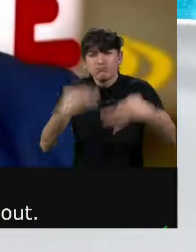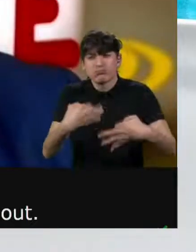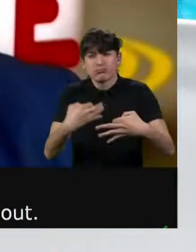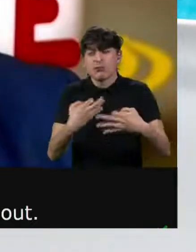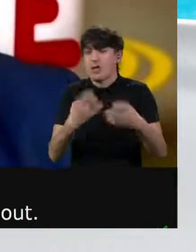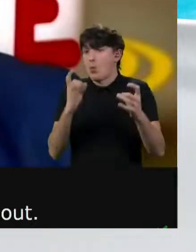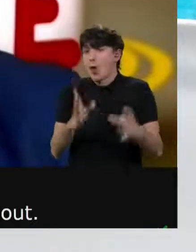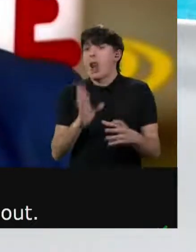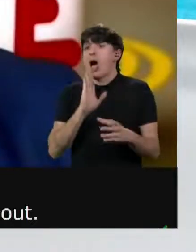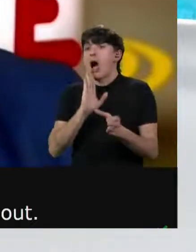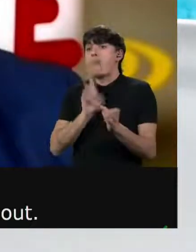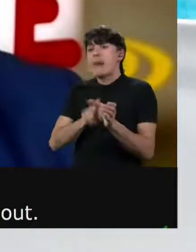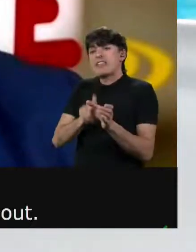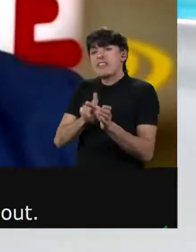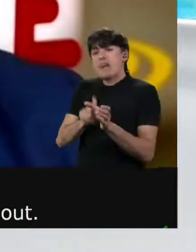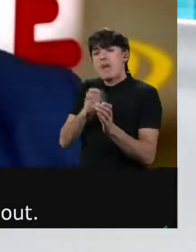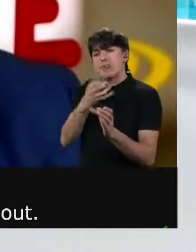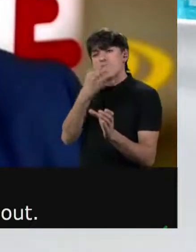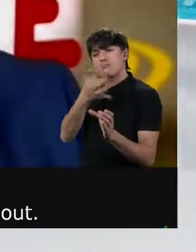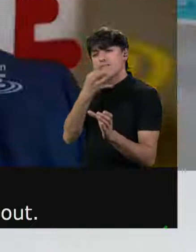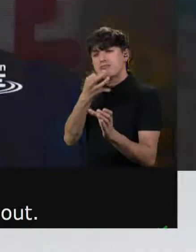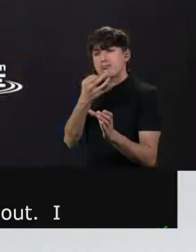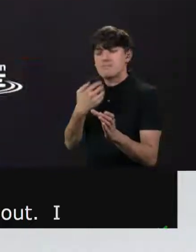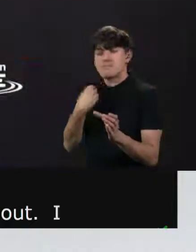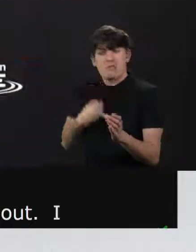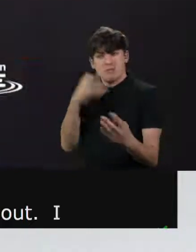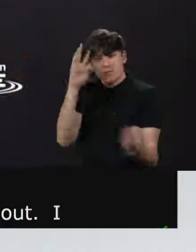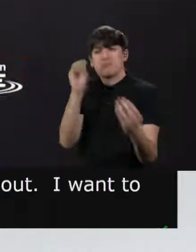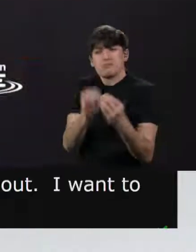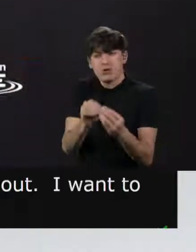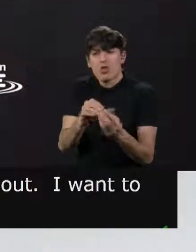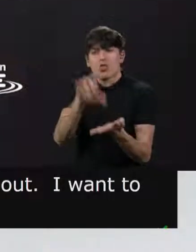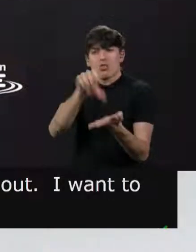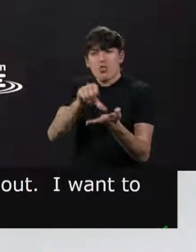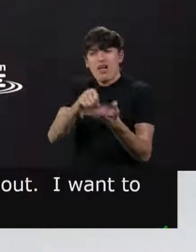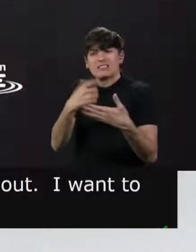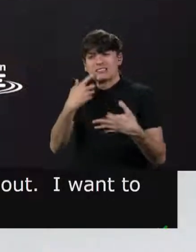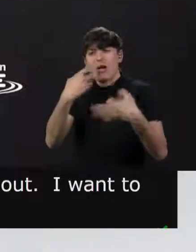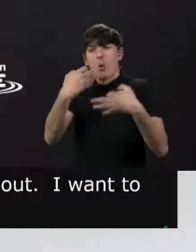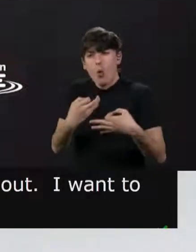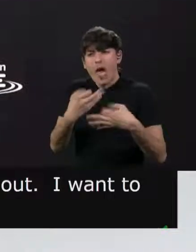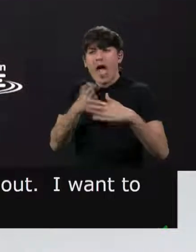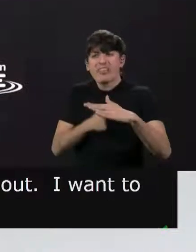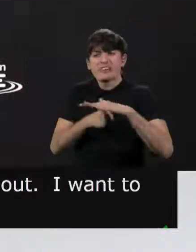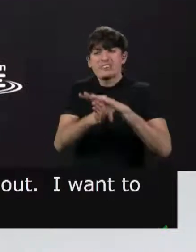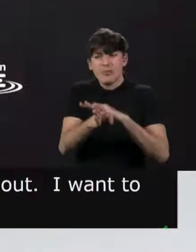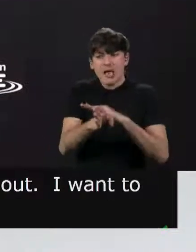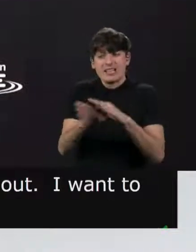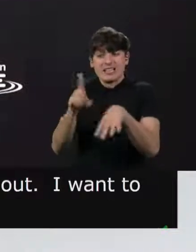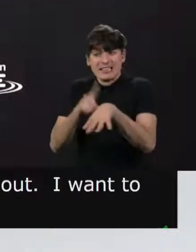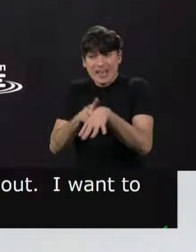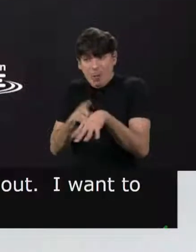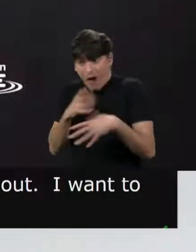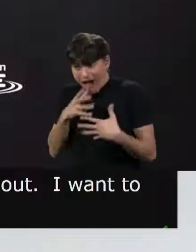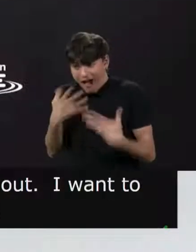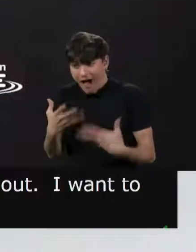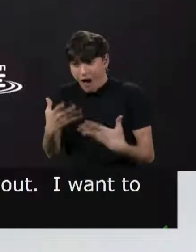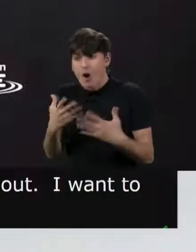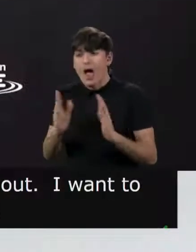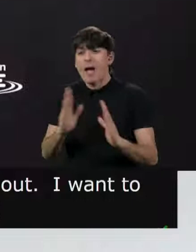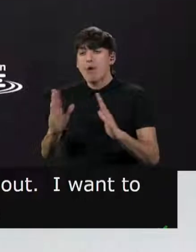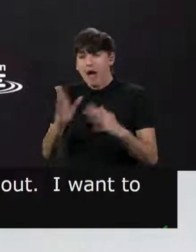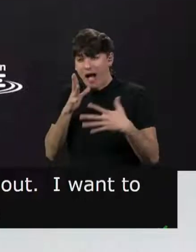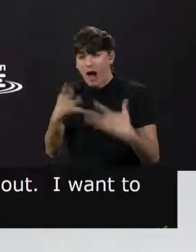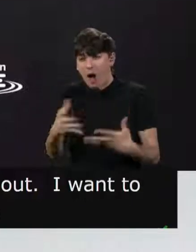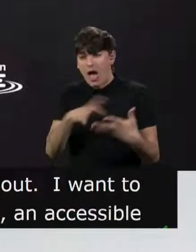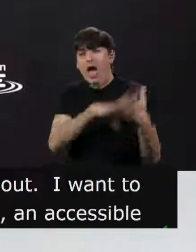We're going to talk about a city that can be enjoyed by everyone, an accessible, safe city